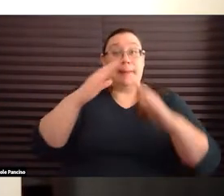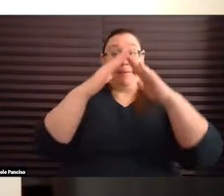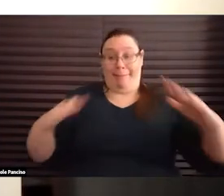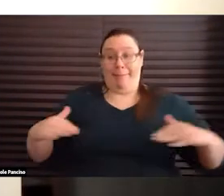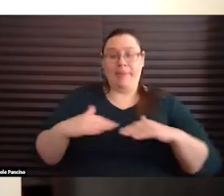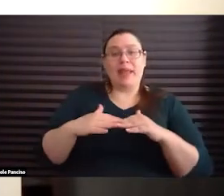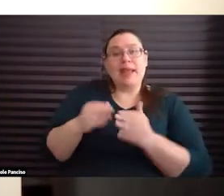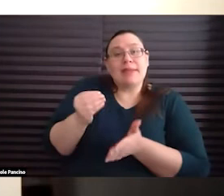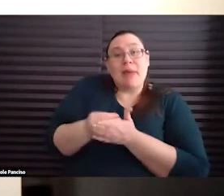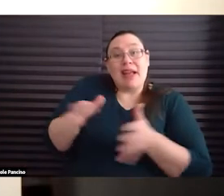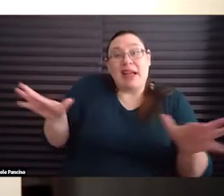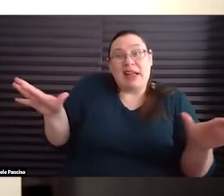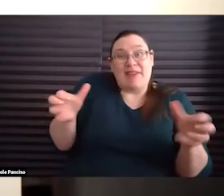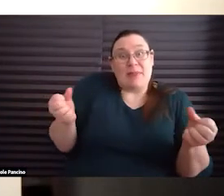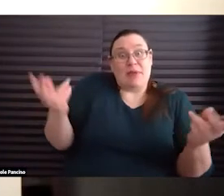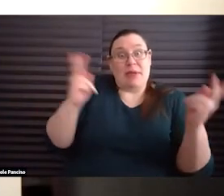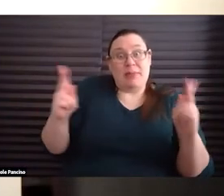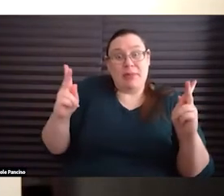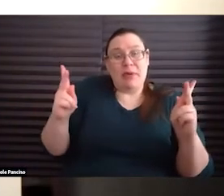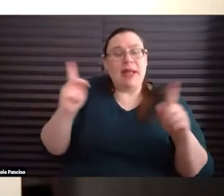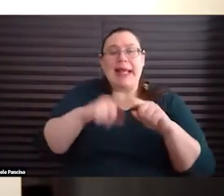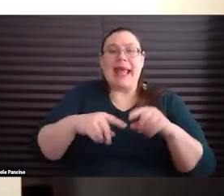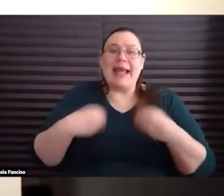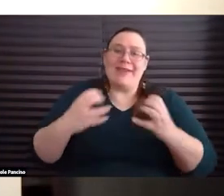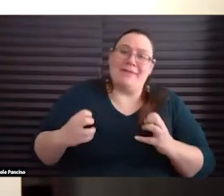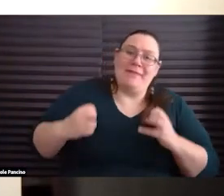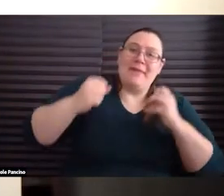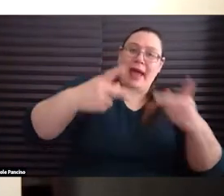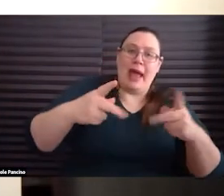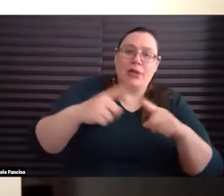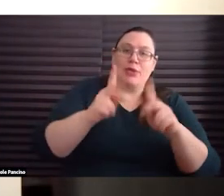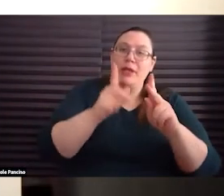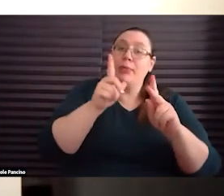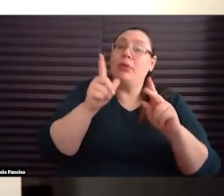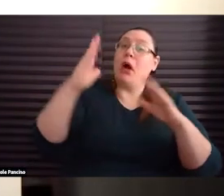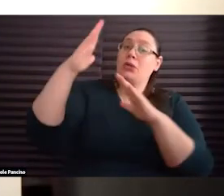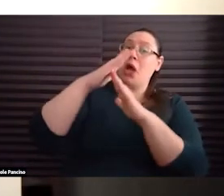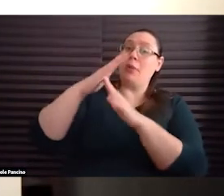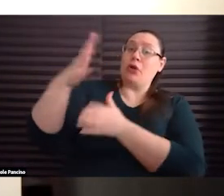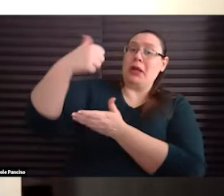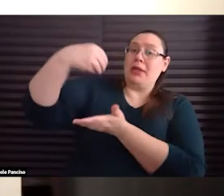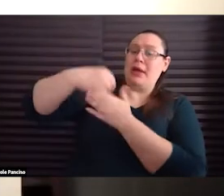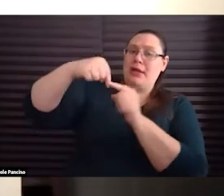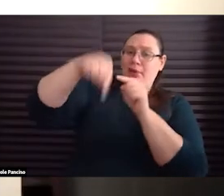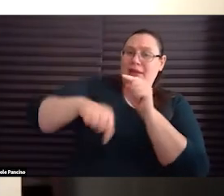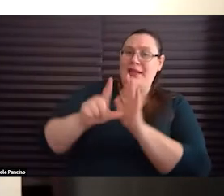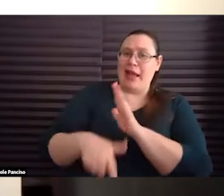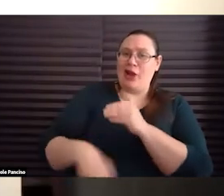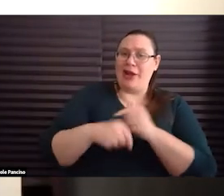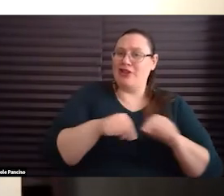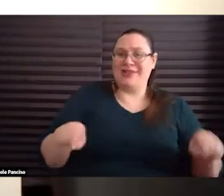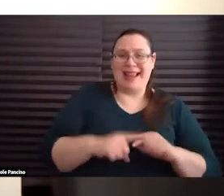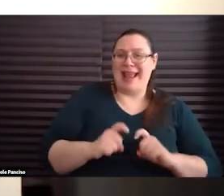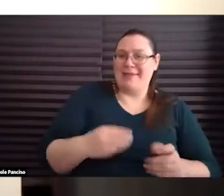so many people and can't deliver back to the late entries into the Ponzi scheme. Netflix